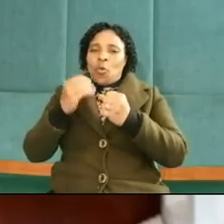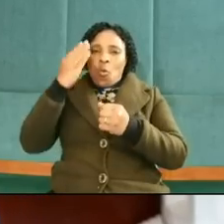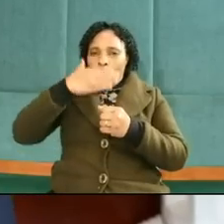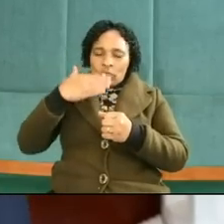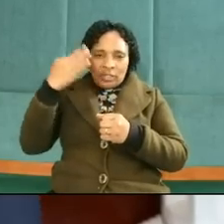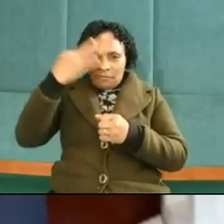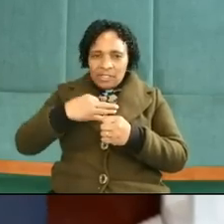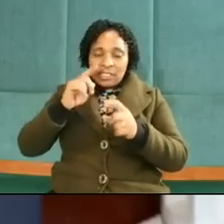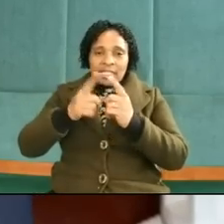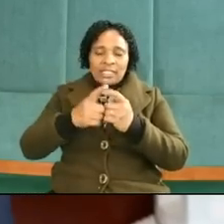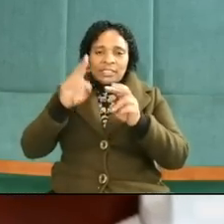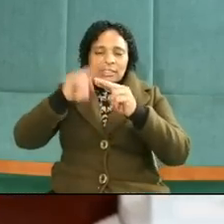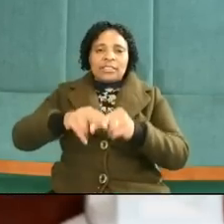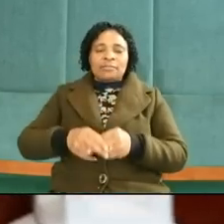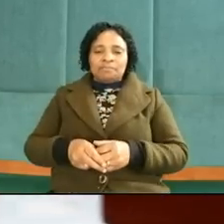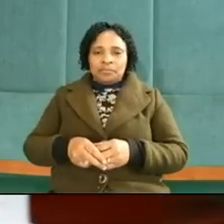face, and catch this piece.